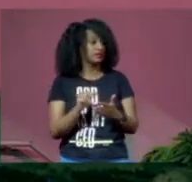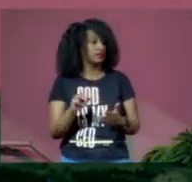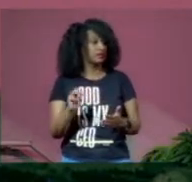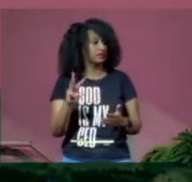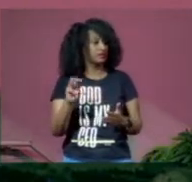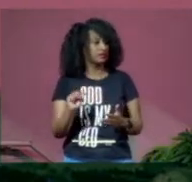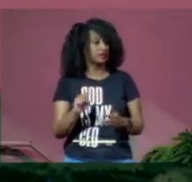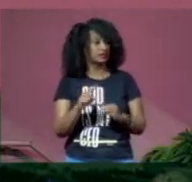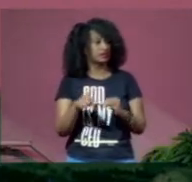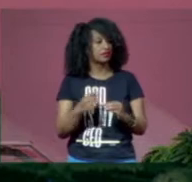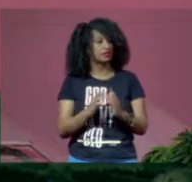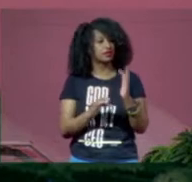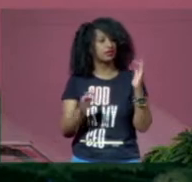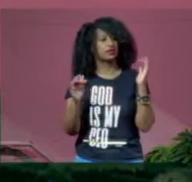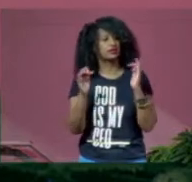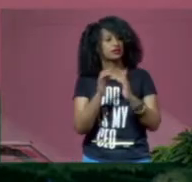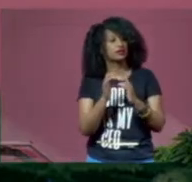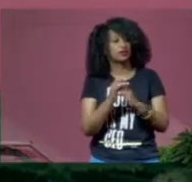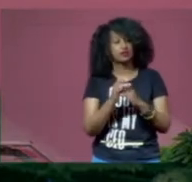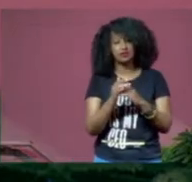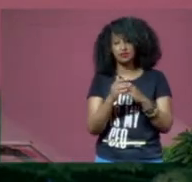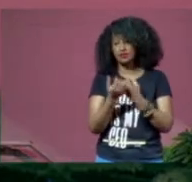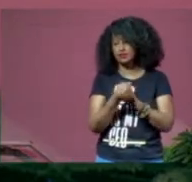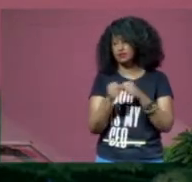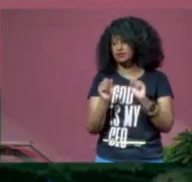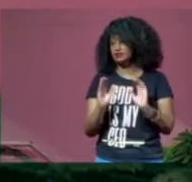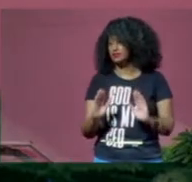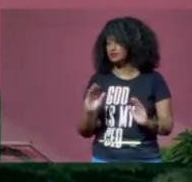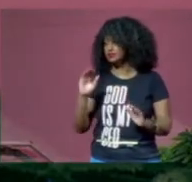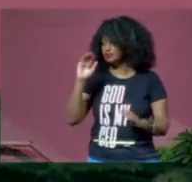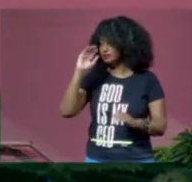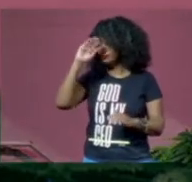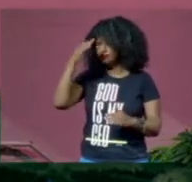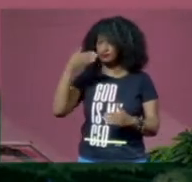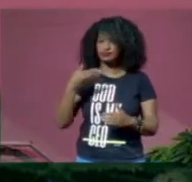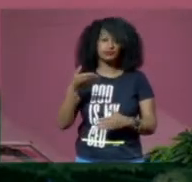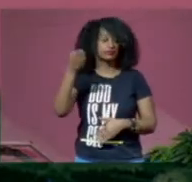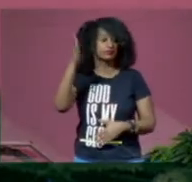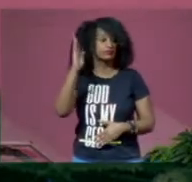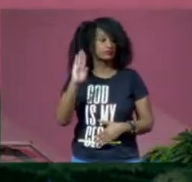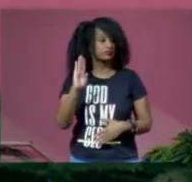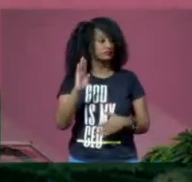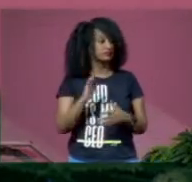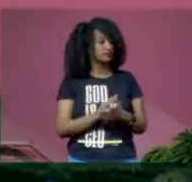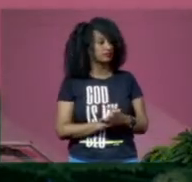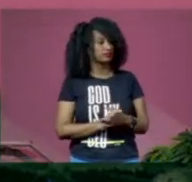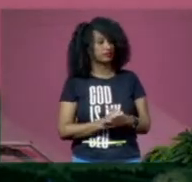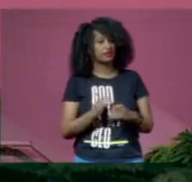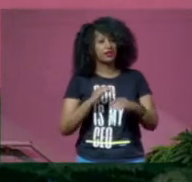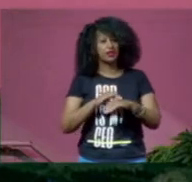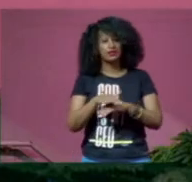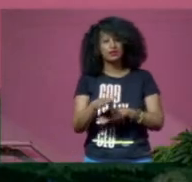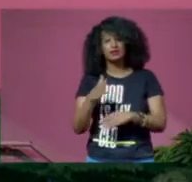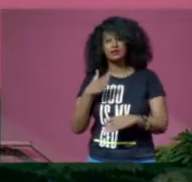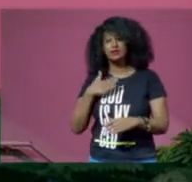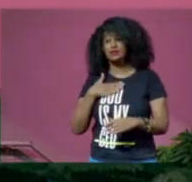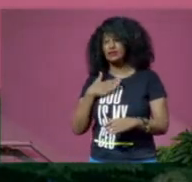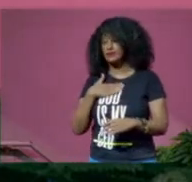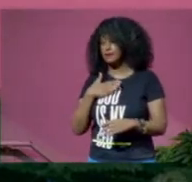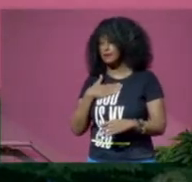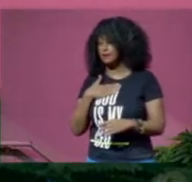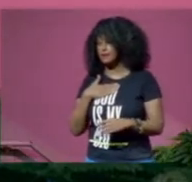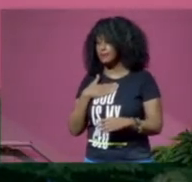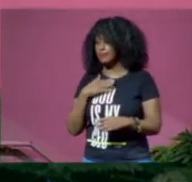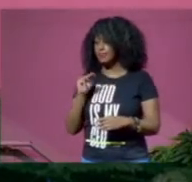Jesus, the Messiah, the Son of God. As it is written in the prophet Isaiah, I will send my messenger ahead of